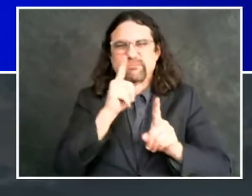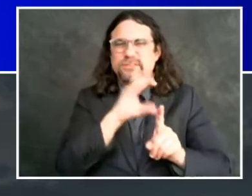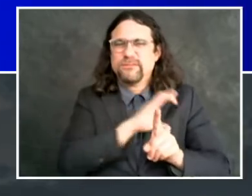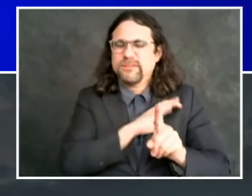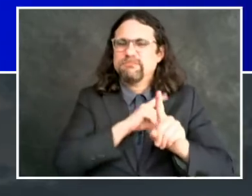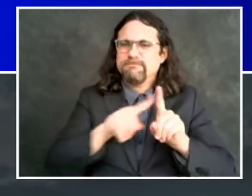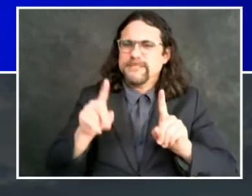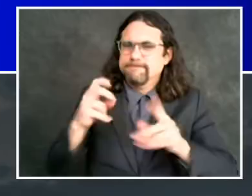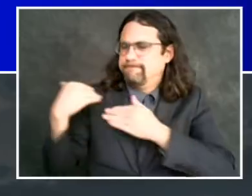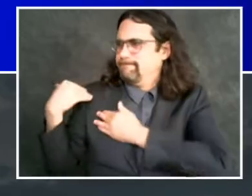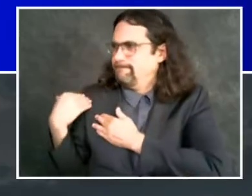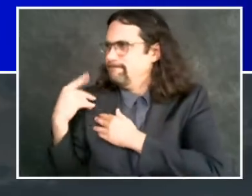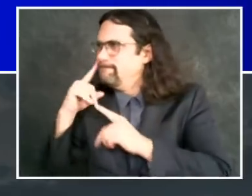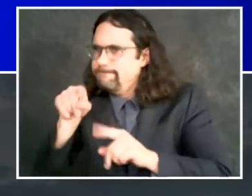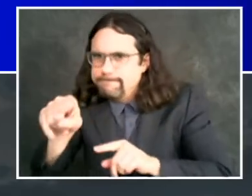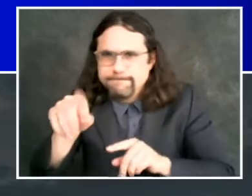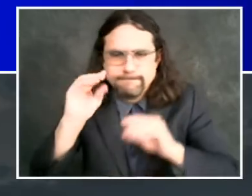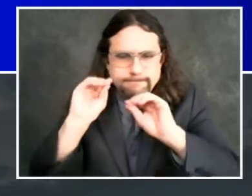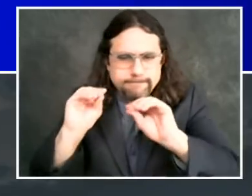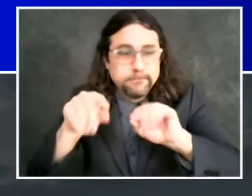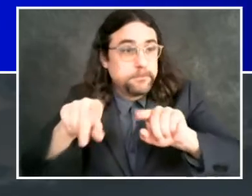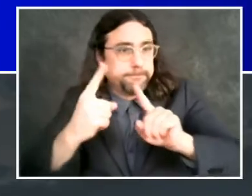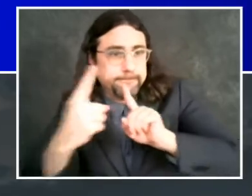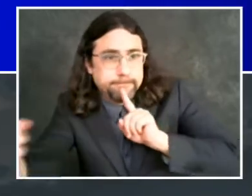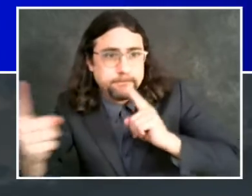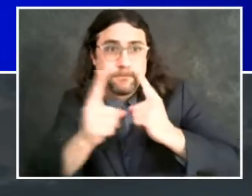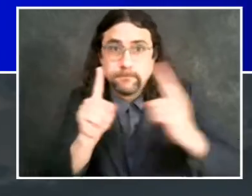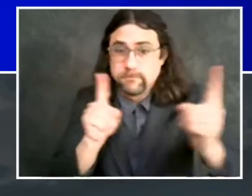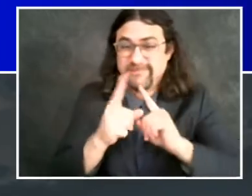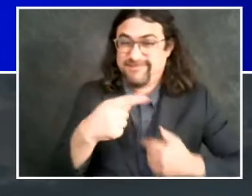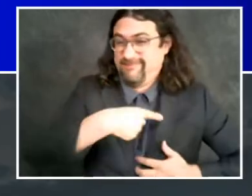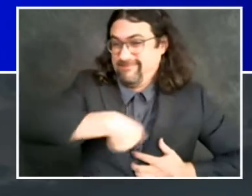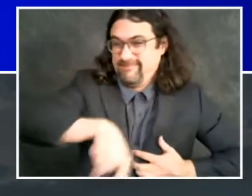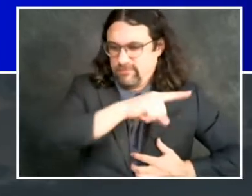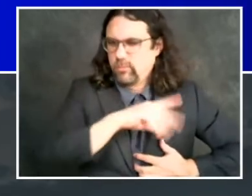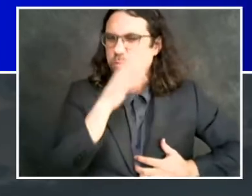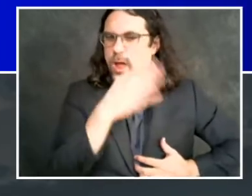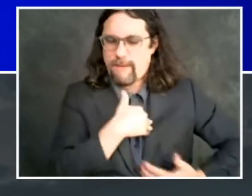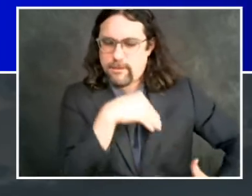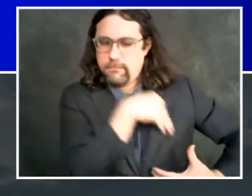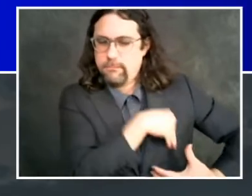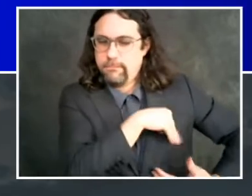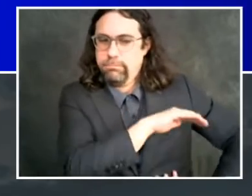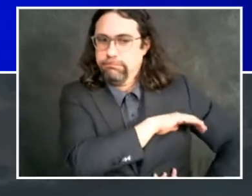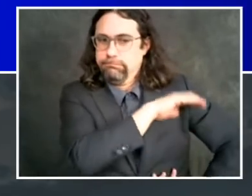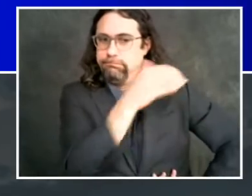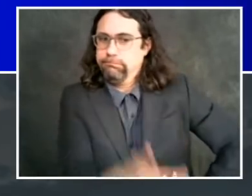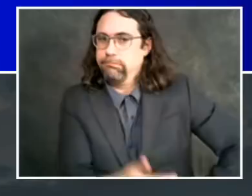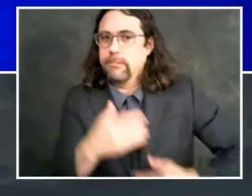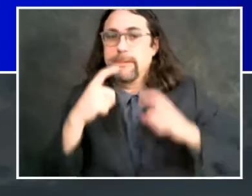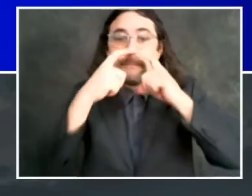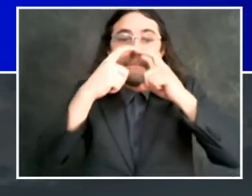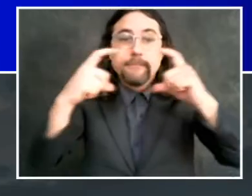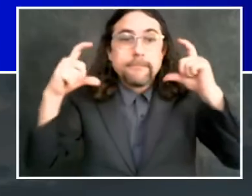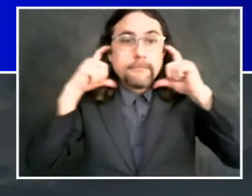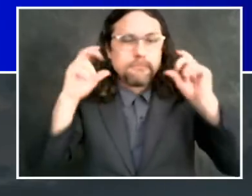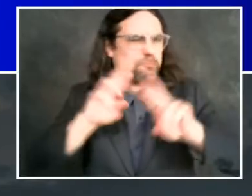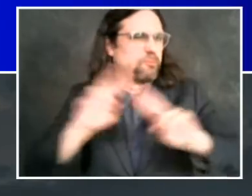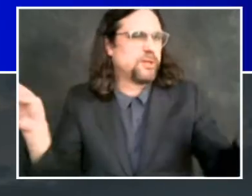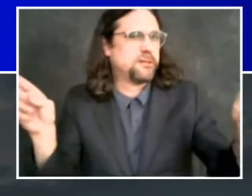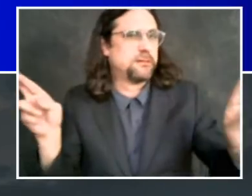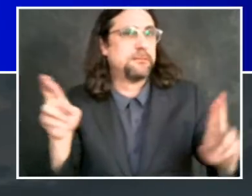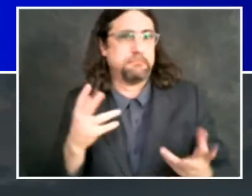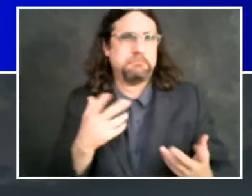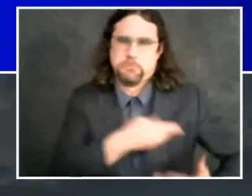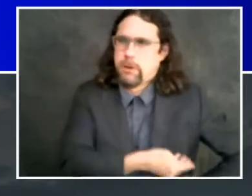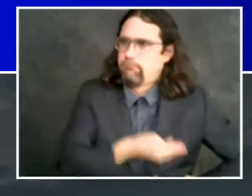distributing 275,000 face coverings starting this week. So it's going to be really easy to get a